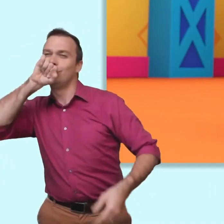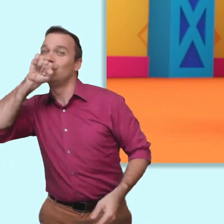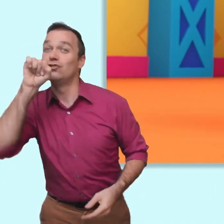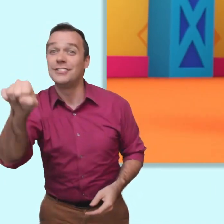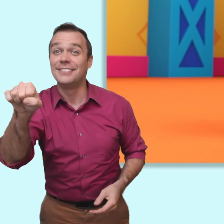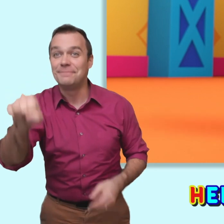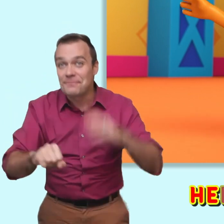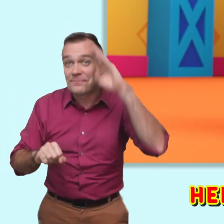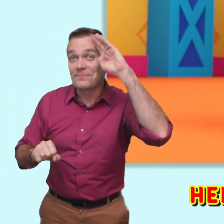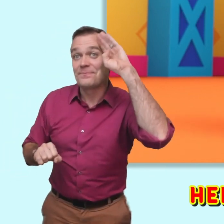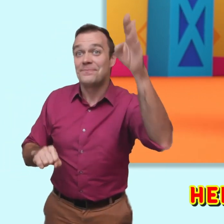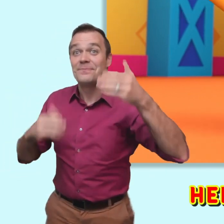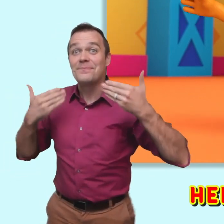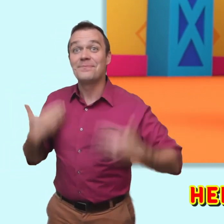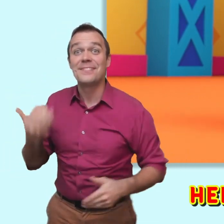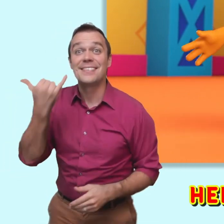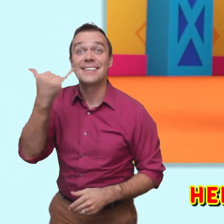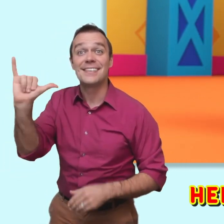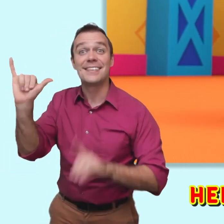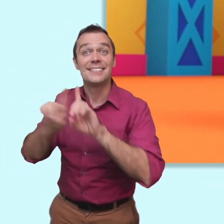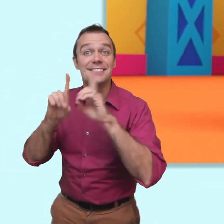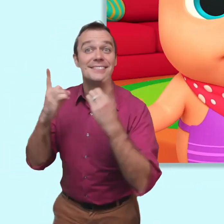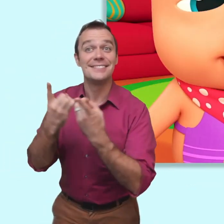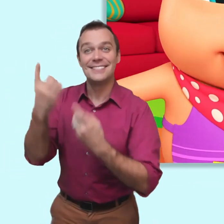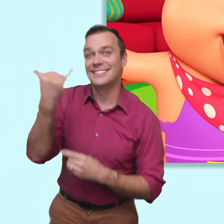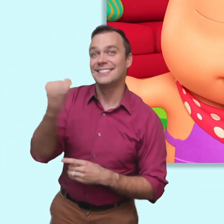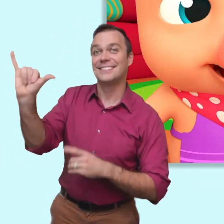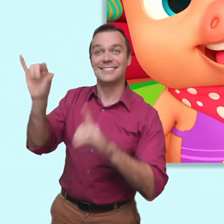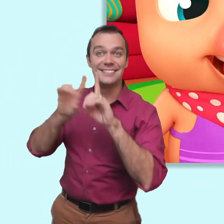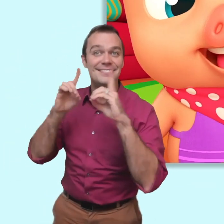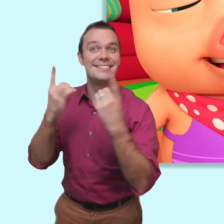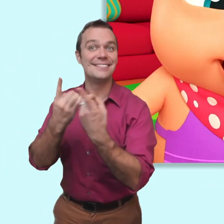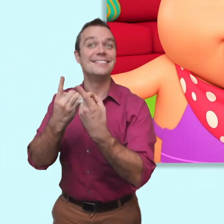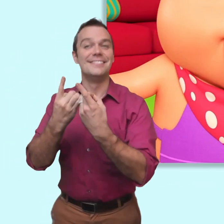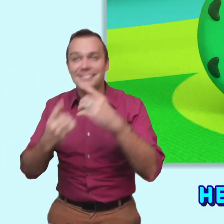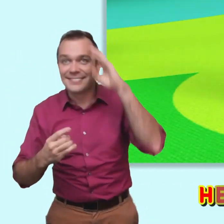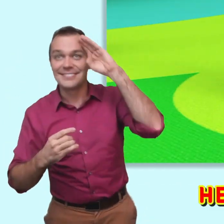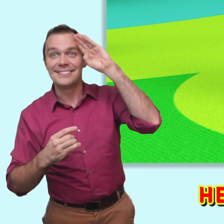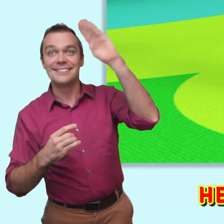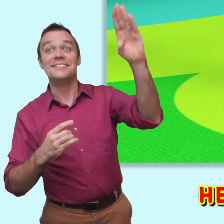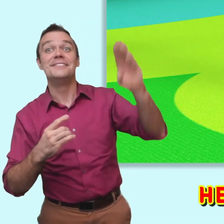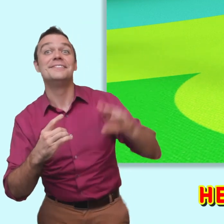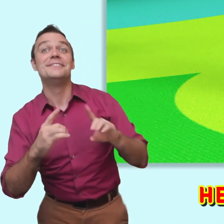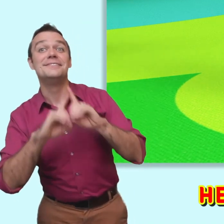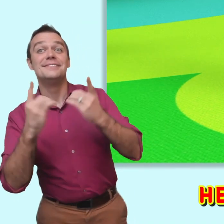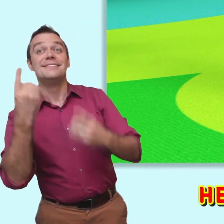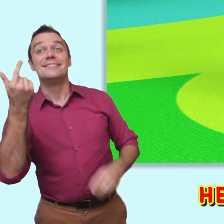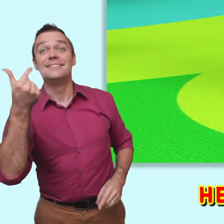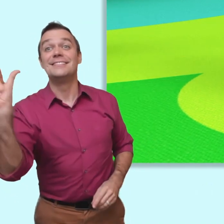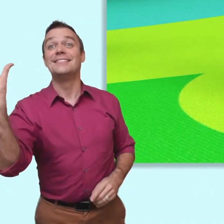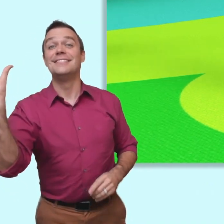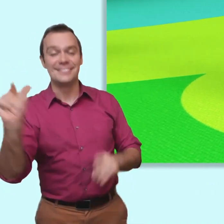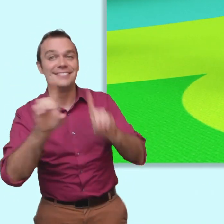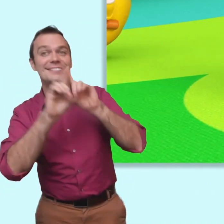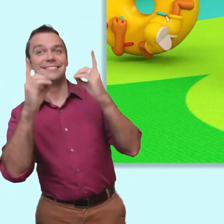to dance. Hello, I am the yellow donut, the yellow donut, the yellow donut. Hello, I am the green